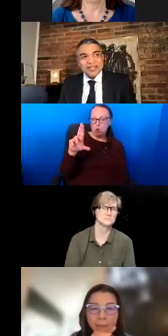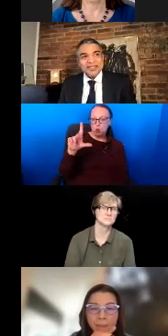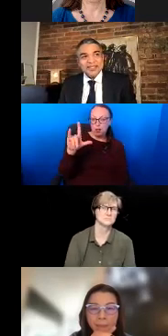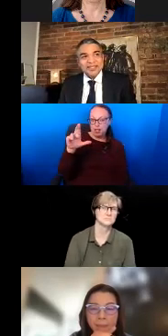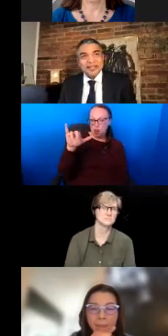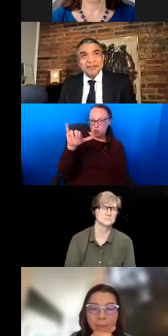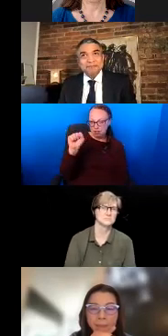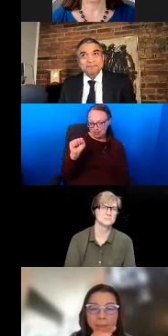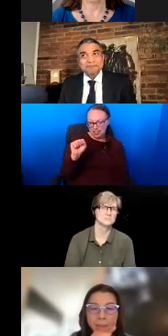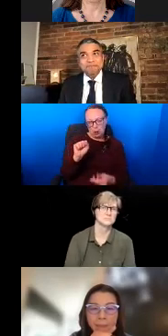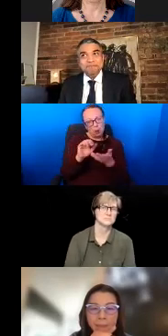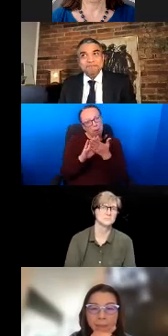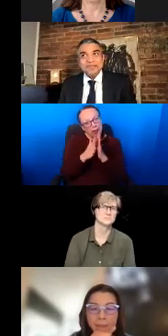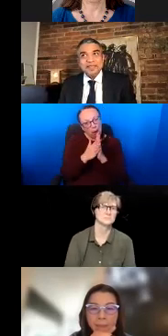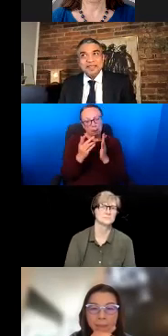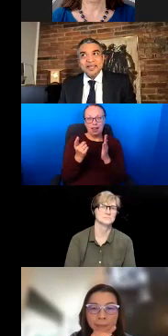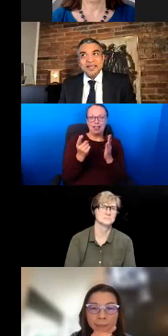it gets a little,